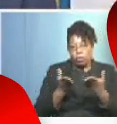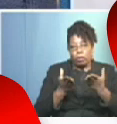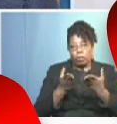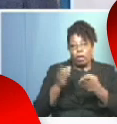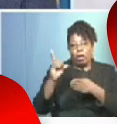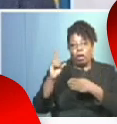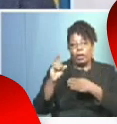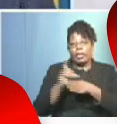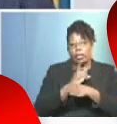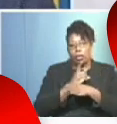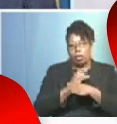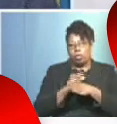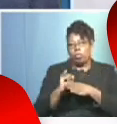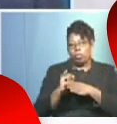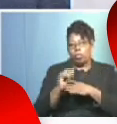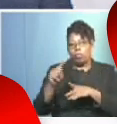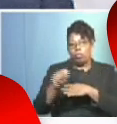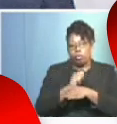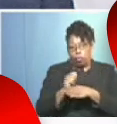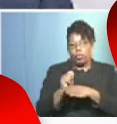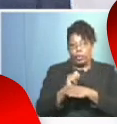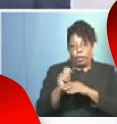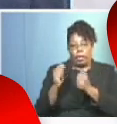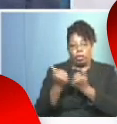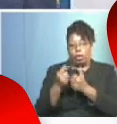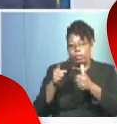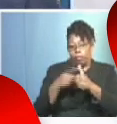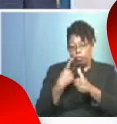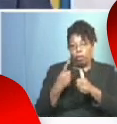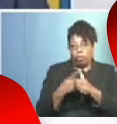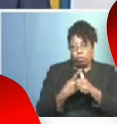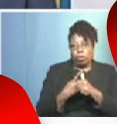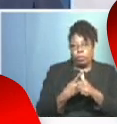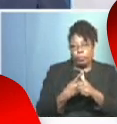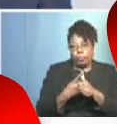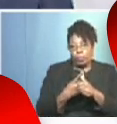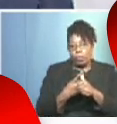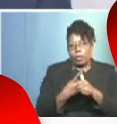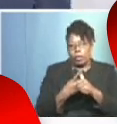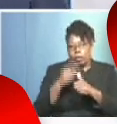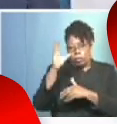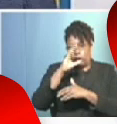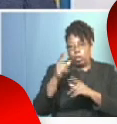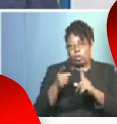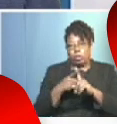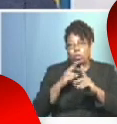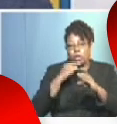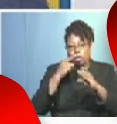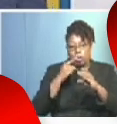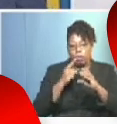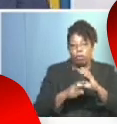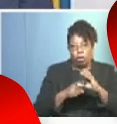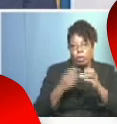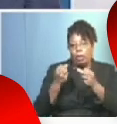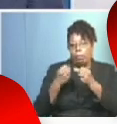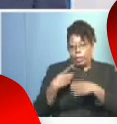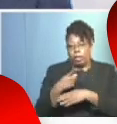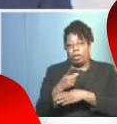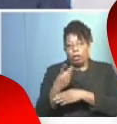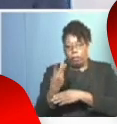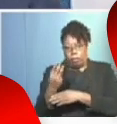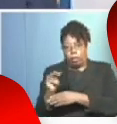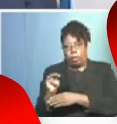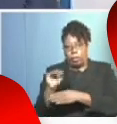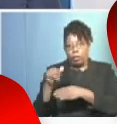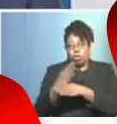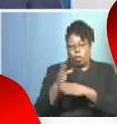Agency where we will do a first exercise of seeking to confirm a number of officers in their appointment as well